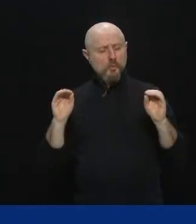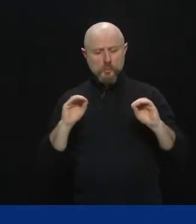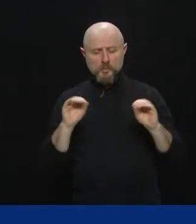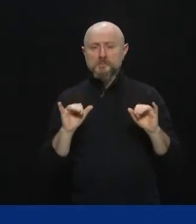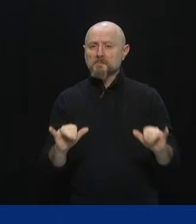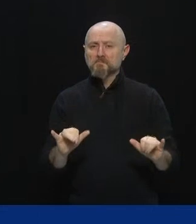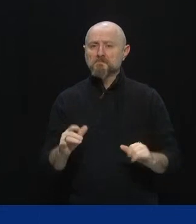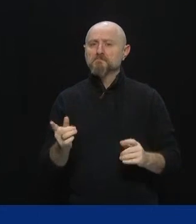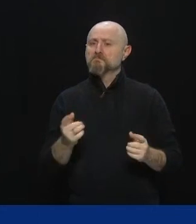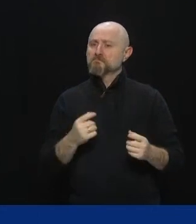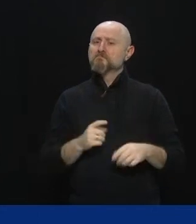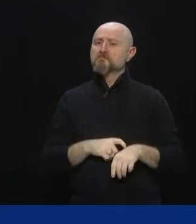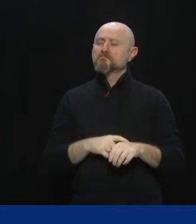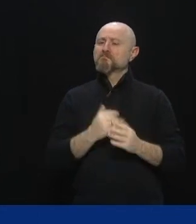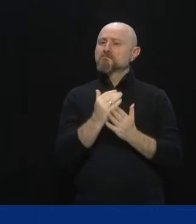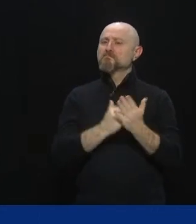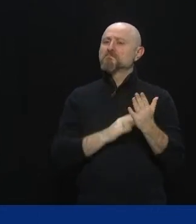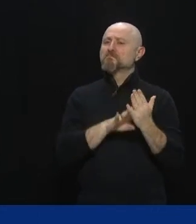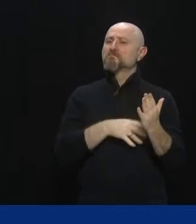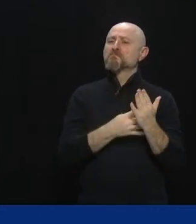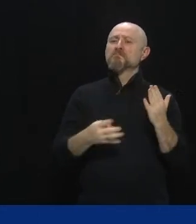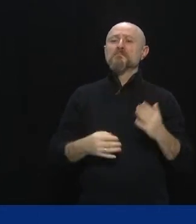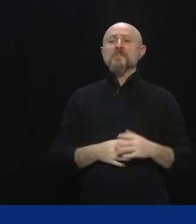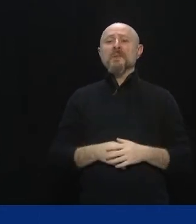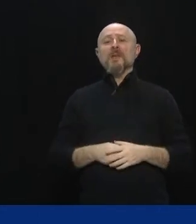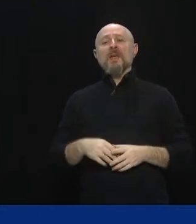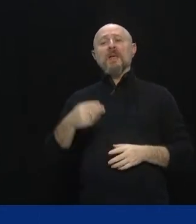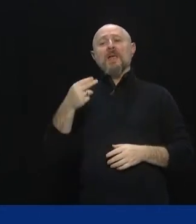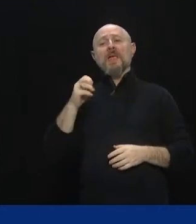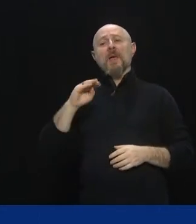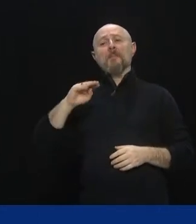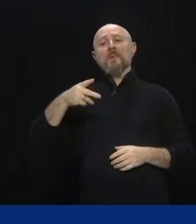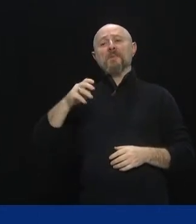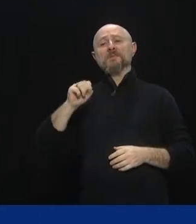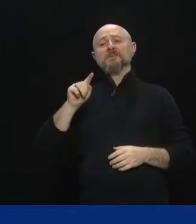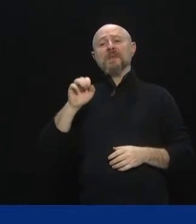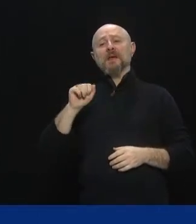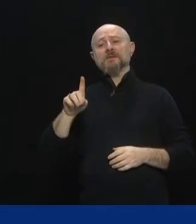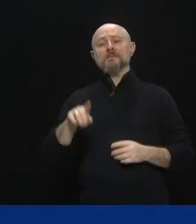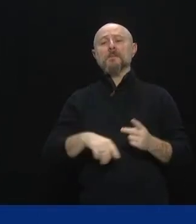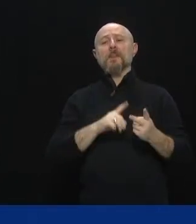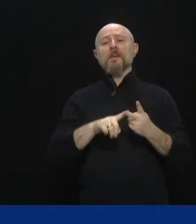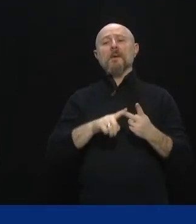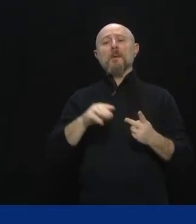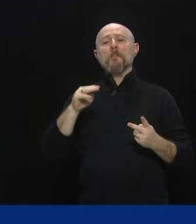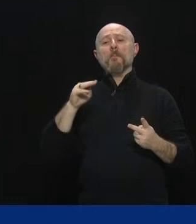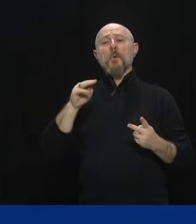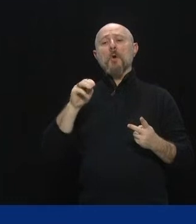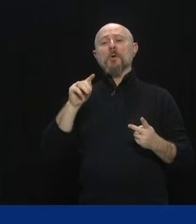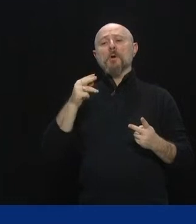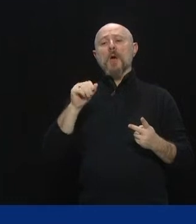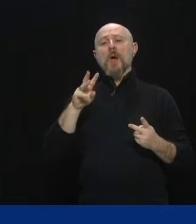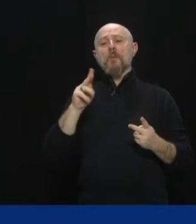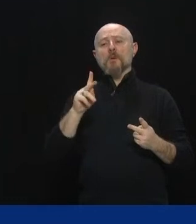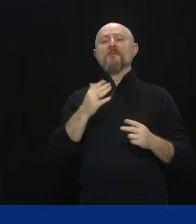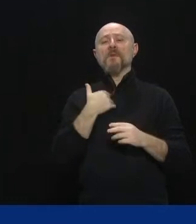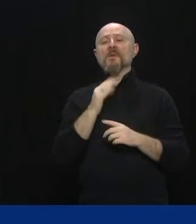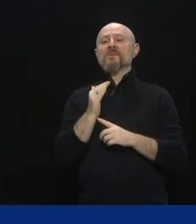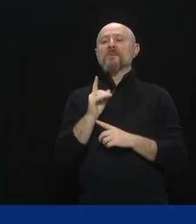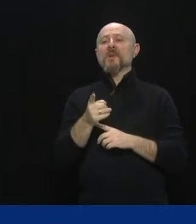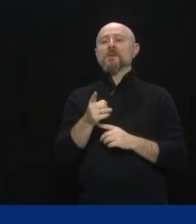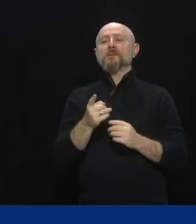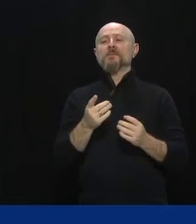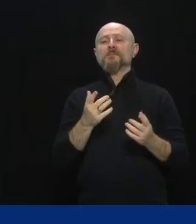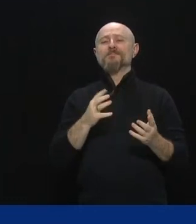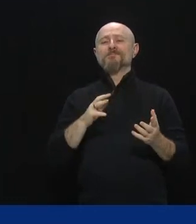is a 15-minute delay on both the Hempstead and Montauk lines due to equipment issues. No storm-related delays